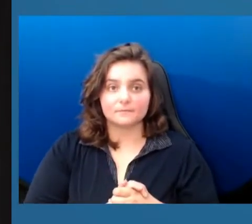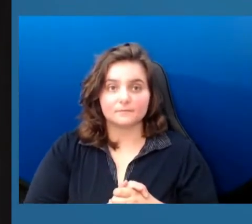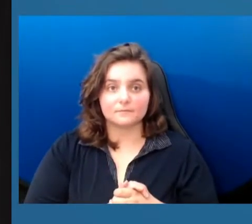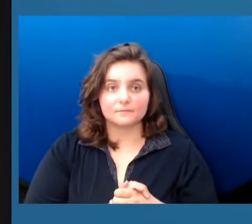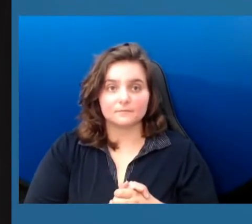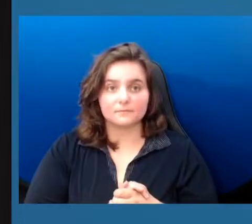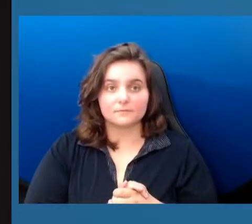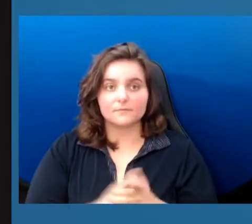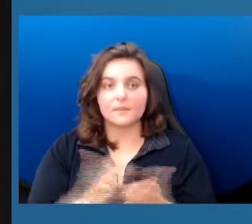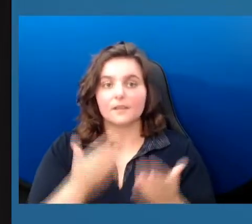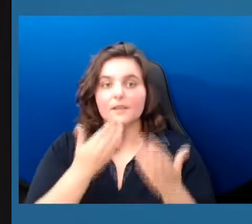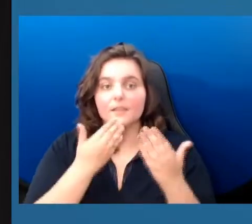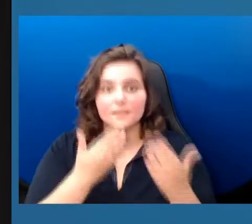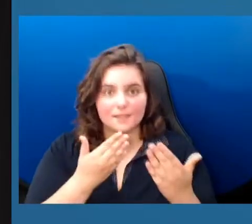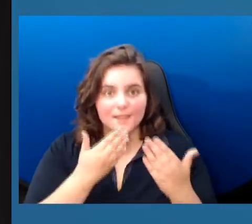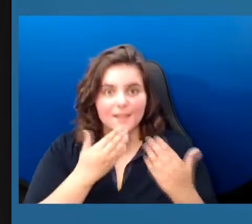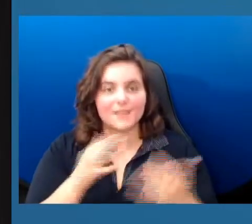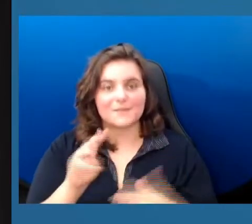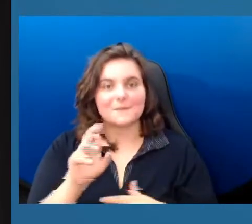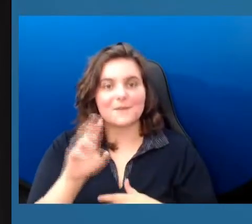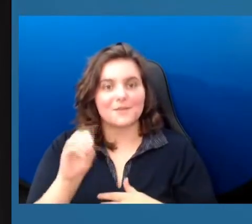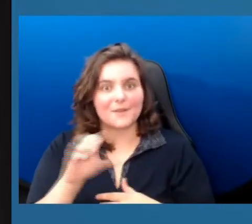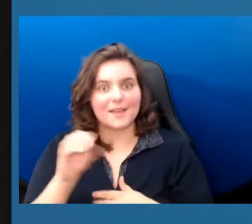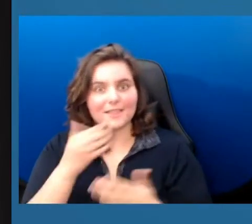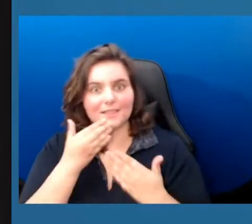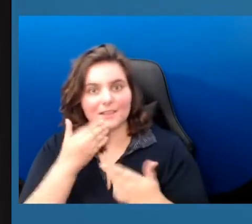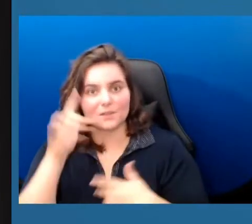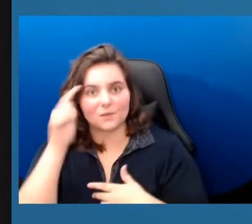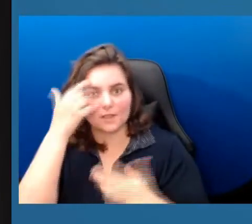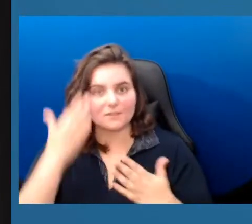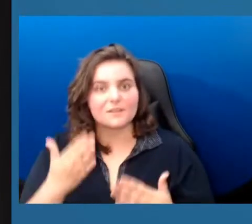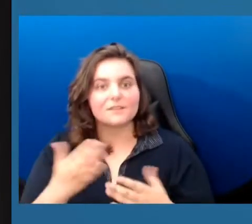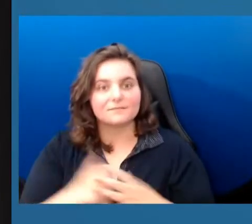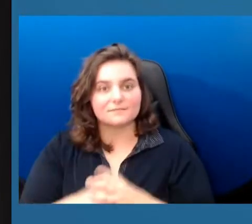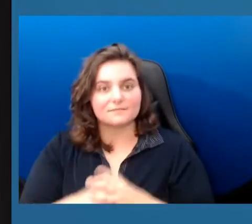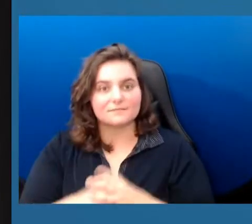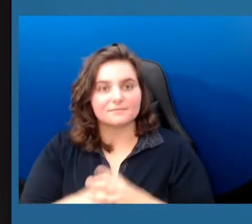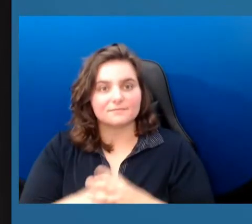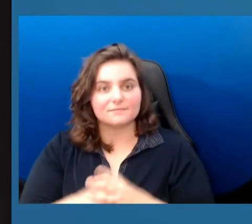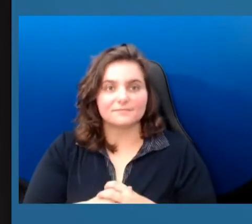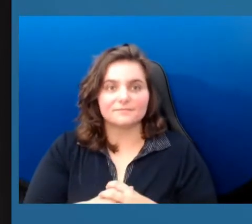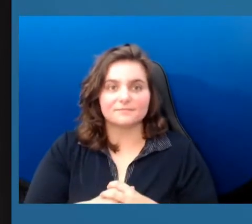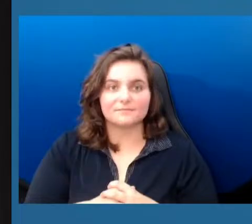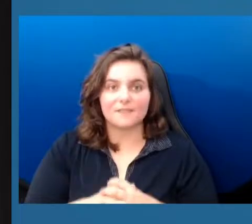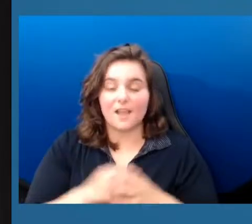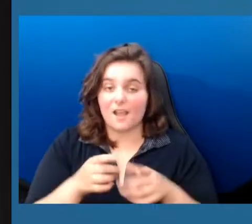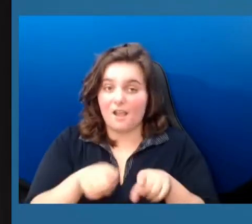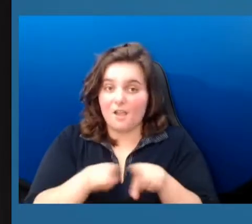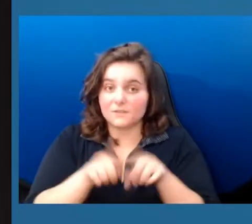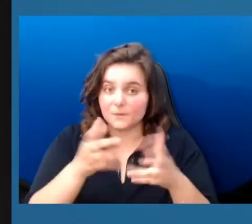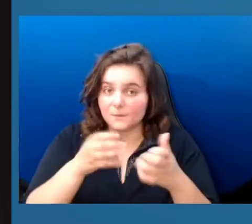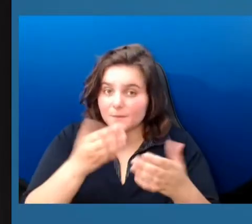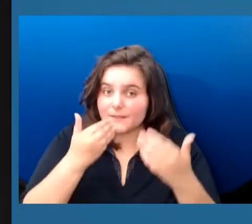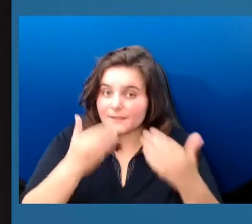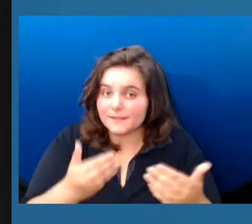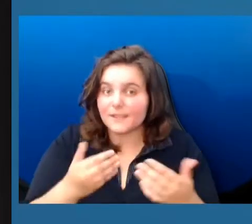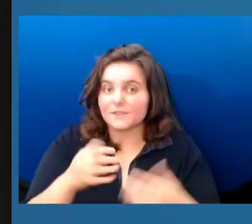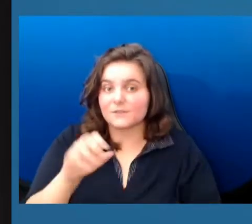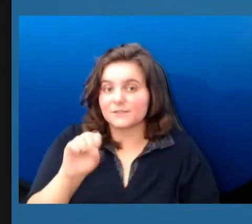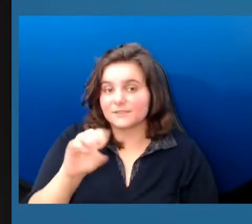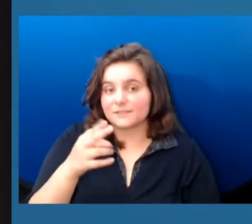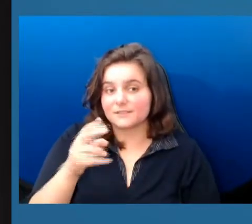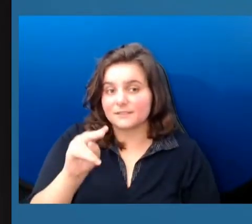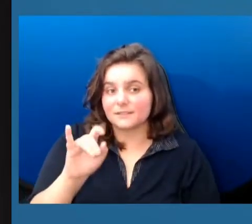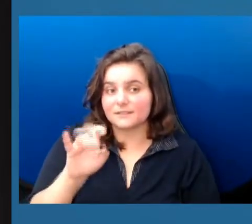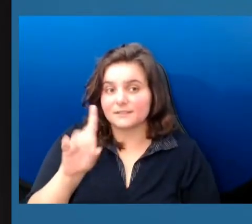Thank you. Thank you, Mario, and thank you, Governor. I do owe a thank you also to the Schenectady police officer who